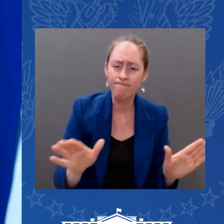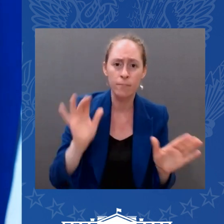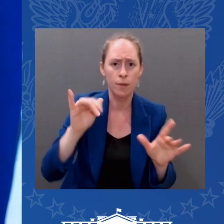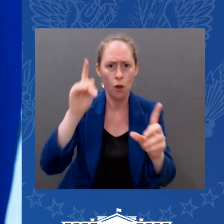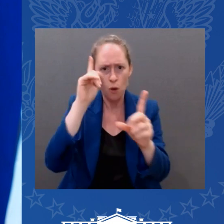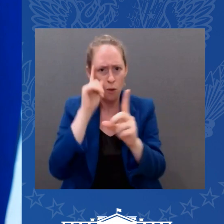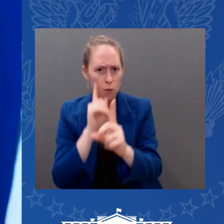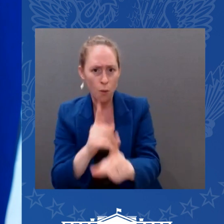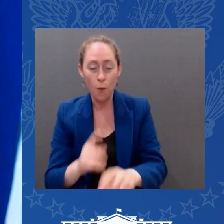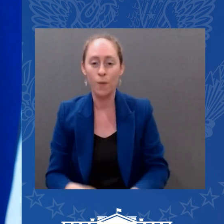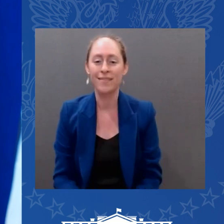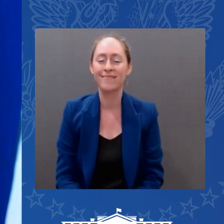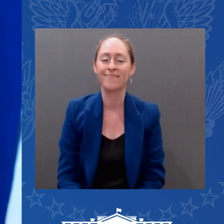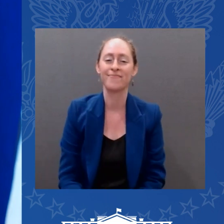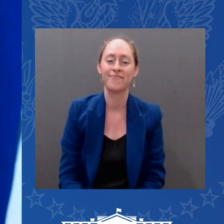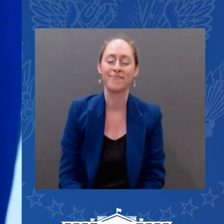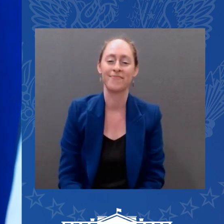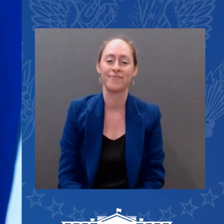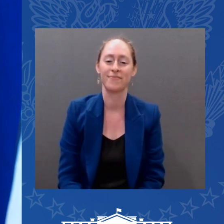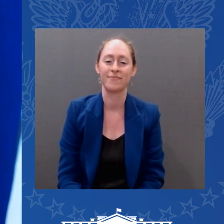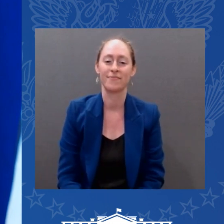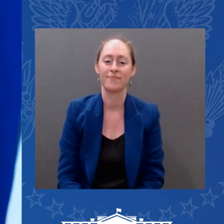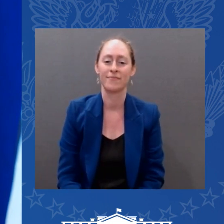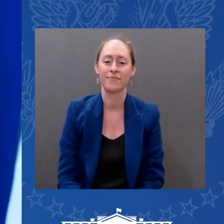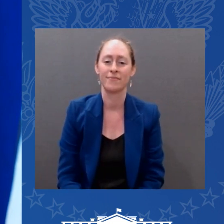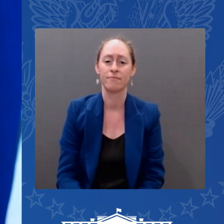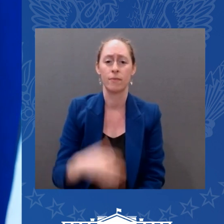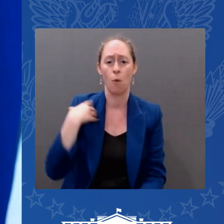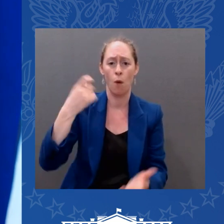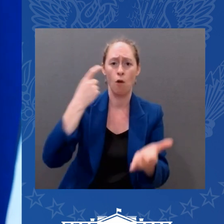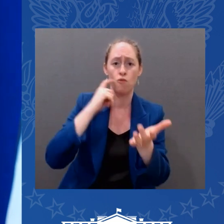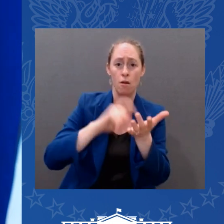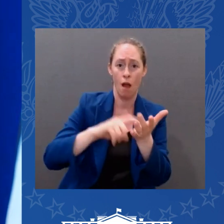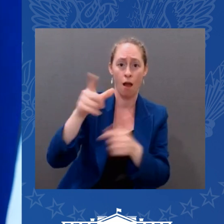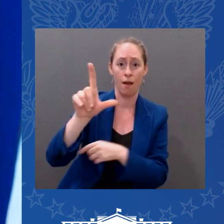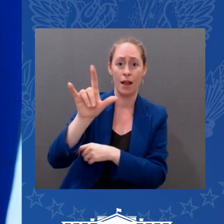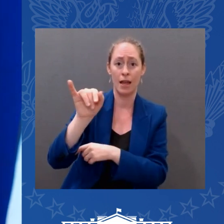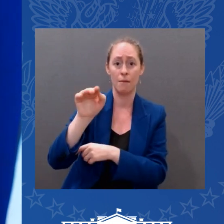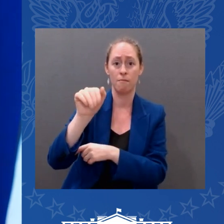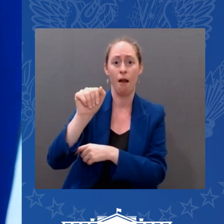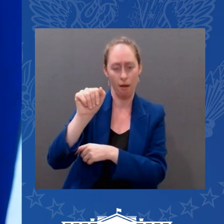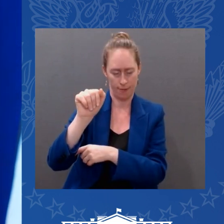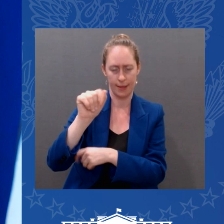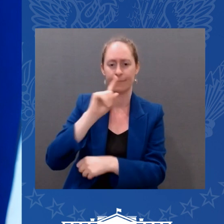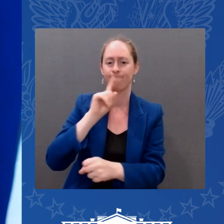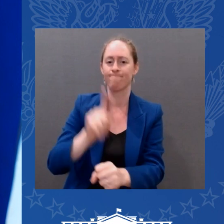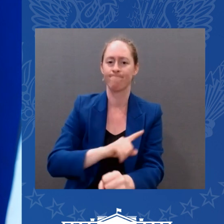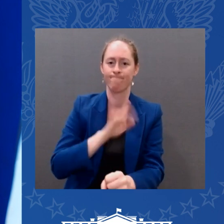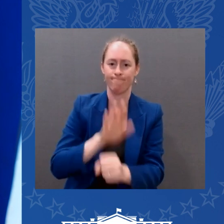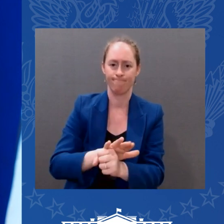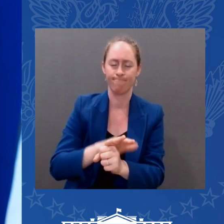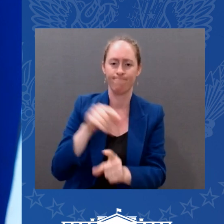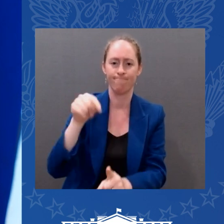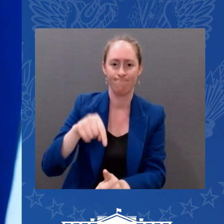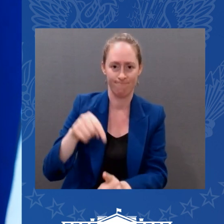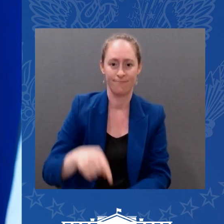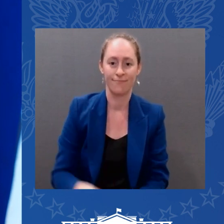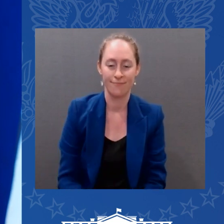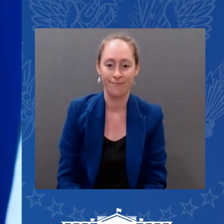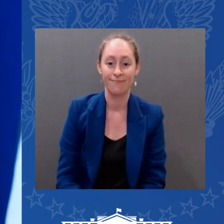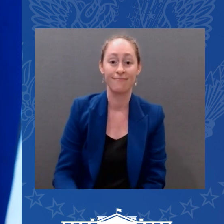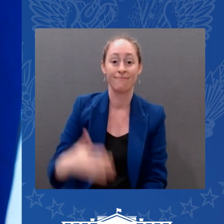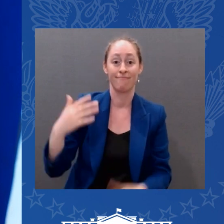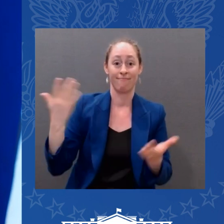summit in Peru. We picked as a central issue one of the most widespread problems